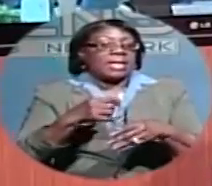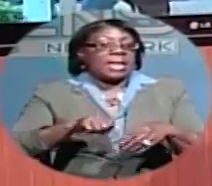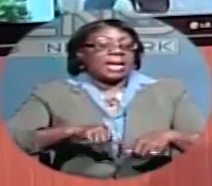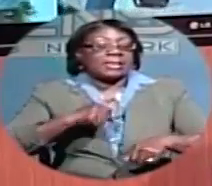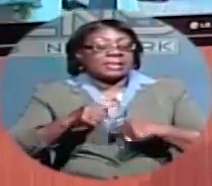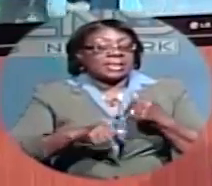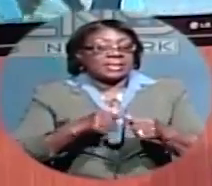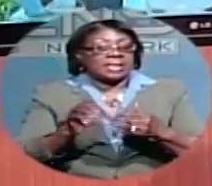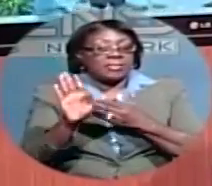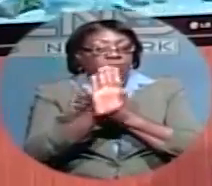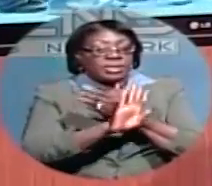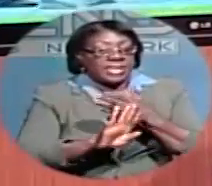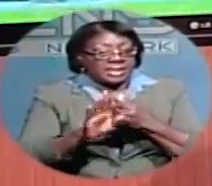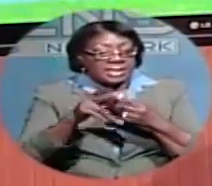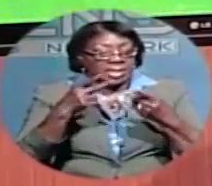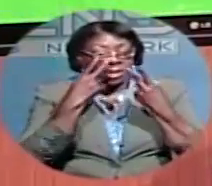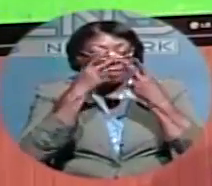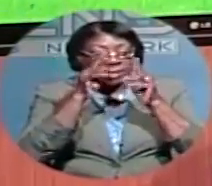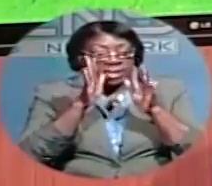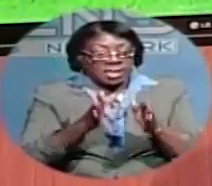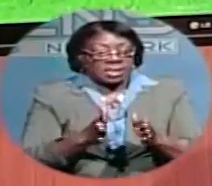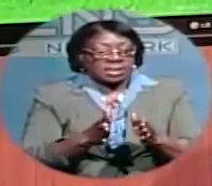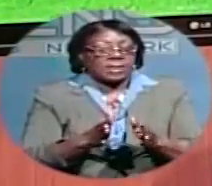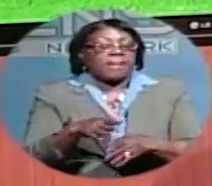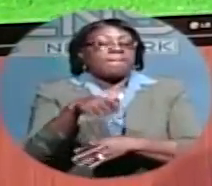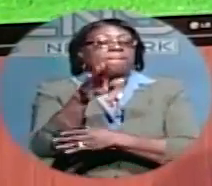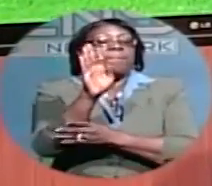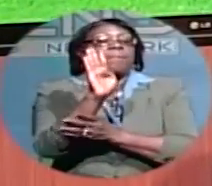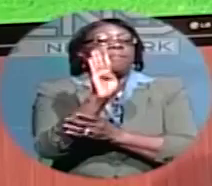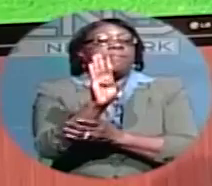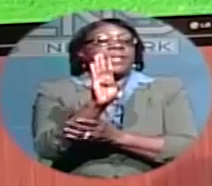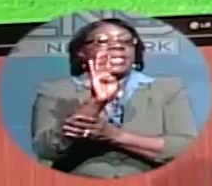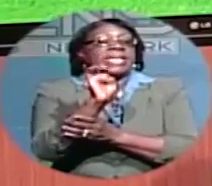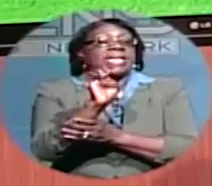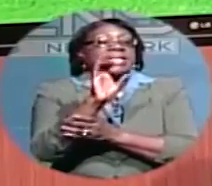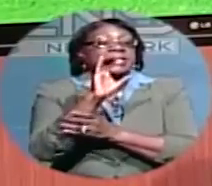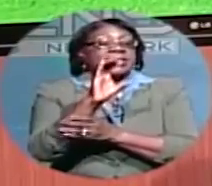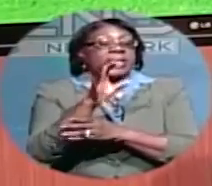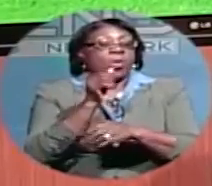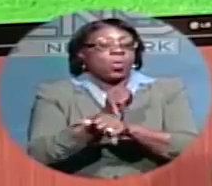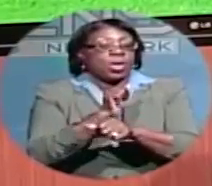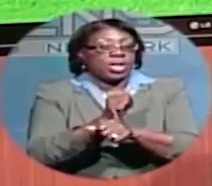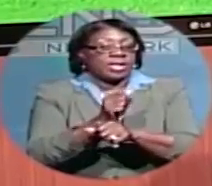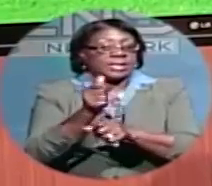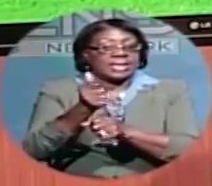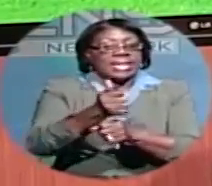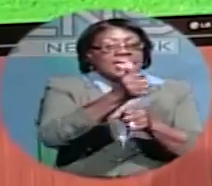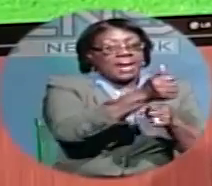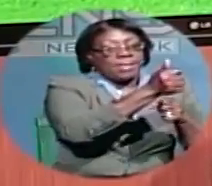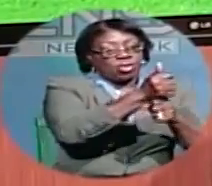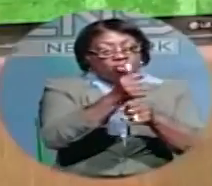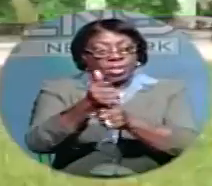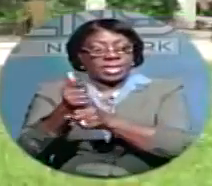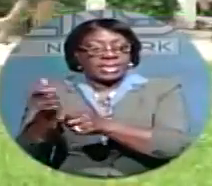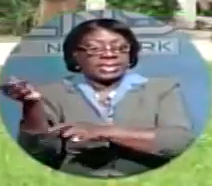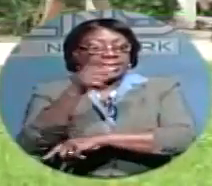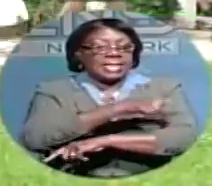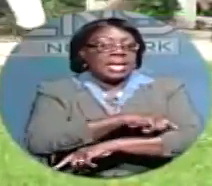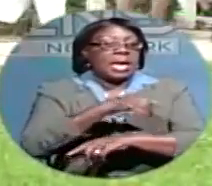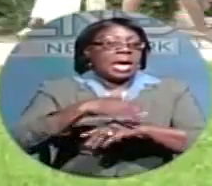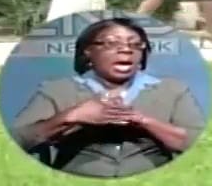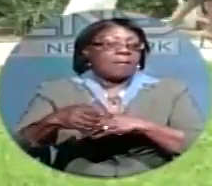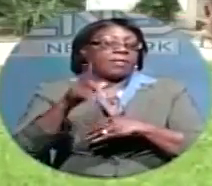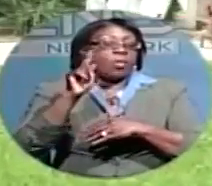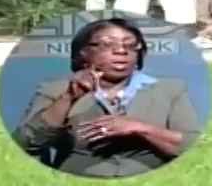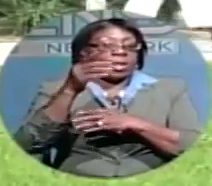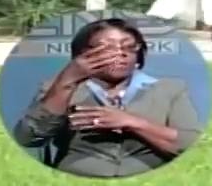BEC workers demonstrated today after one of their union presidents was sent home for 4 days without pay. Employees assembled